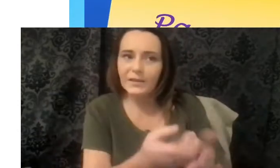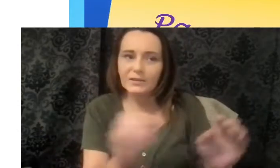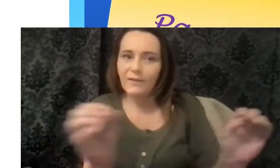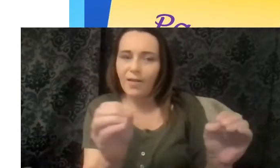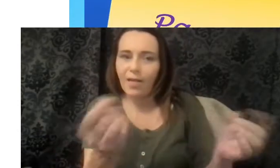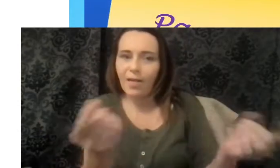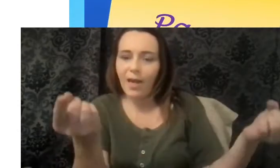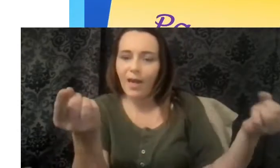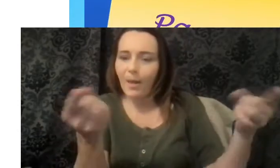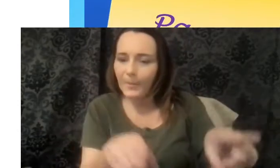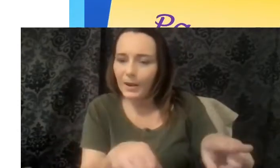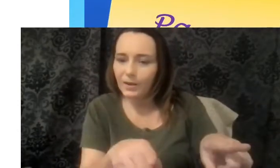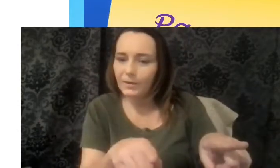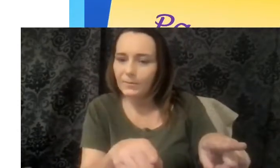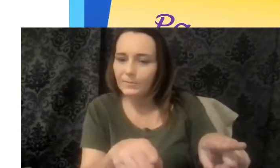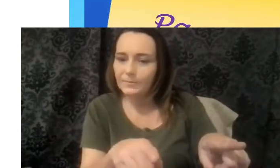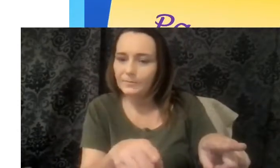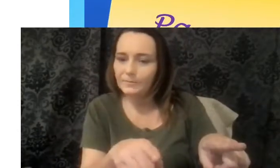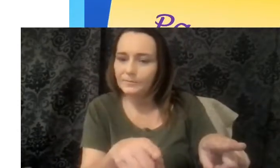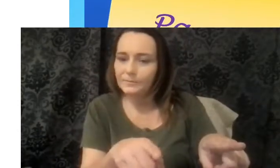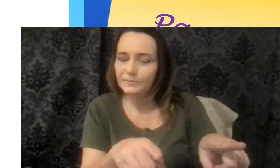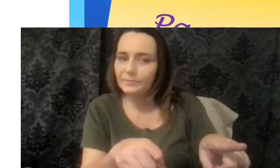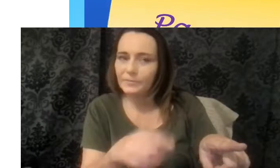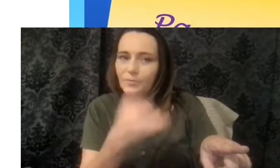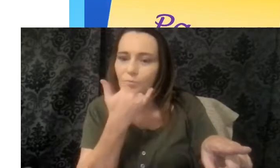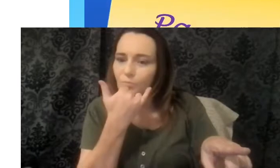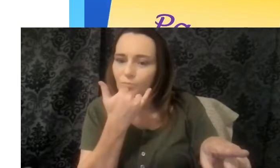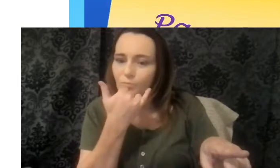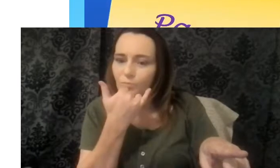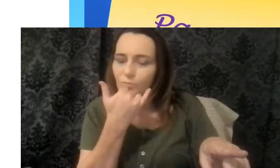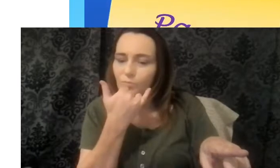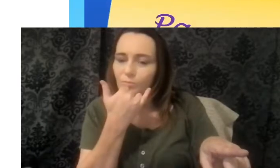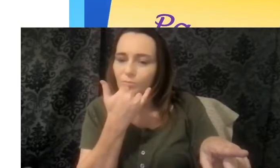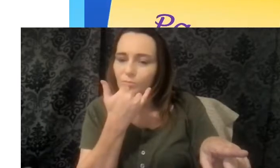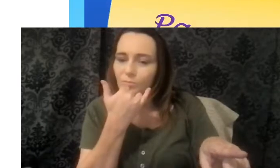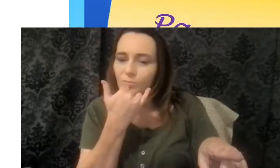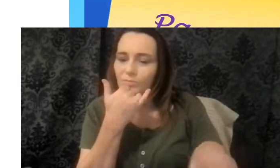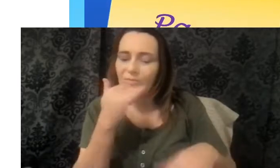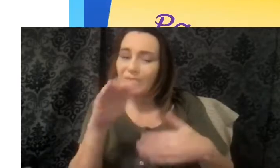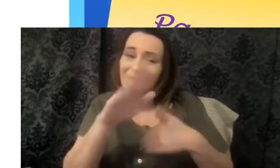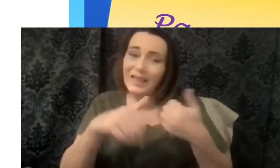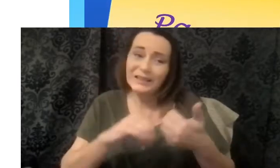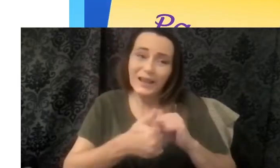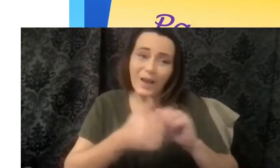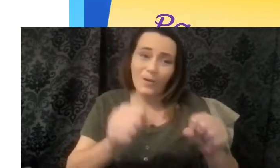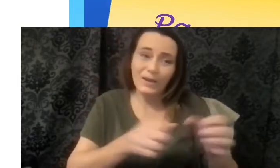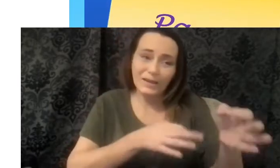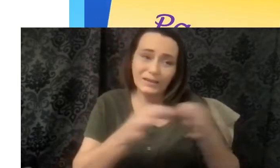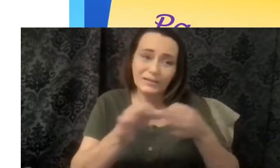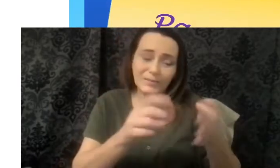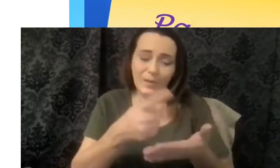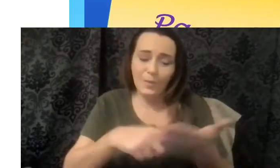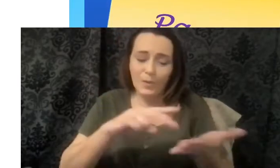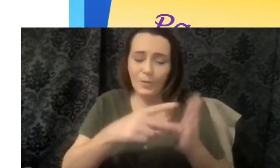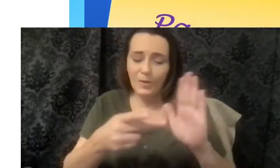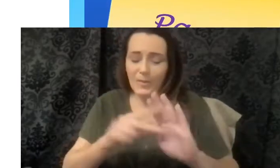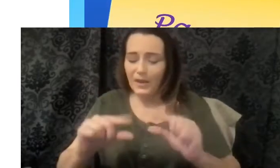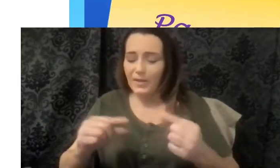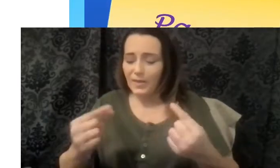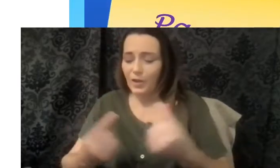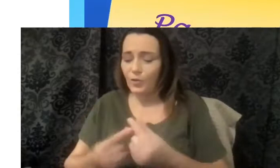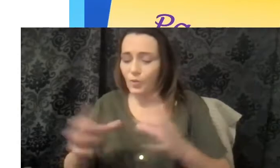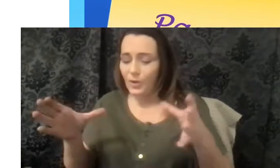happening that shouldn't have been happening. So that's how I can explain that about what we mean by the group conscience of the